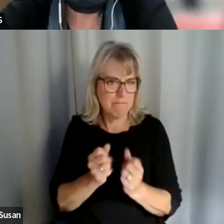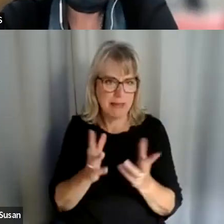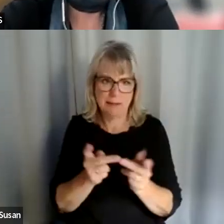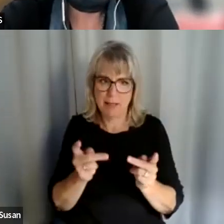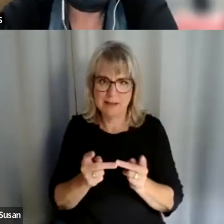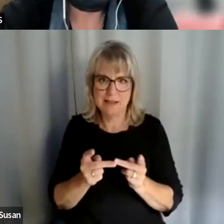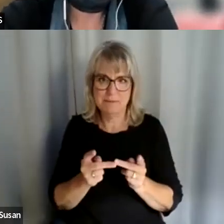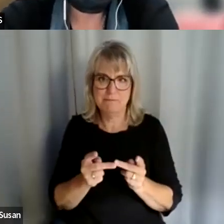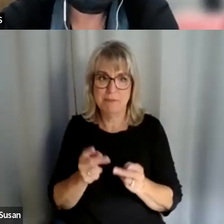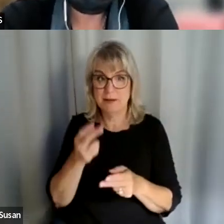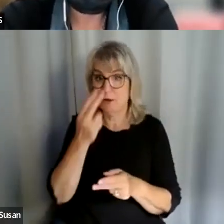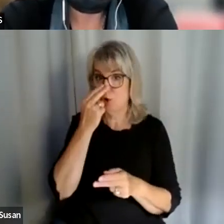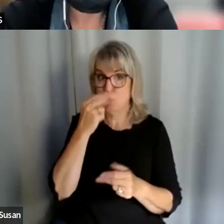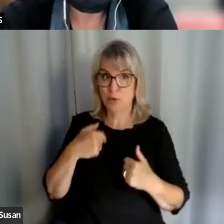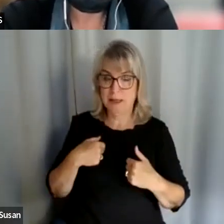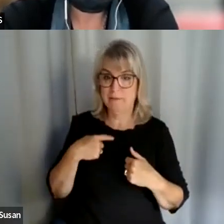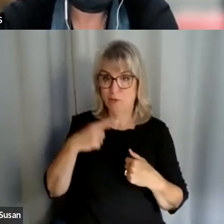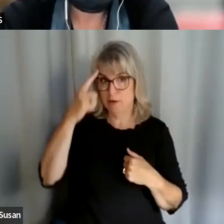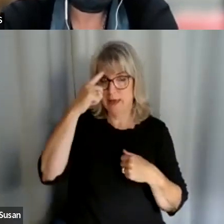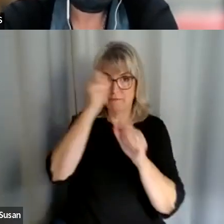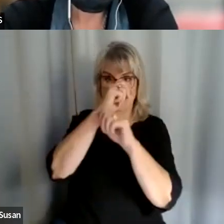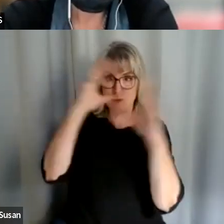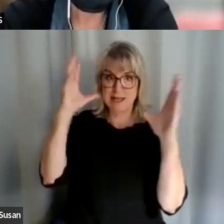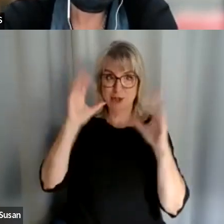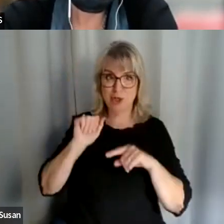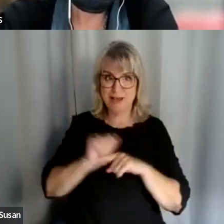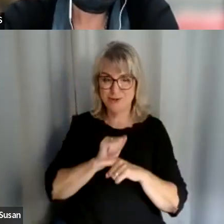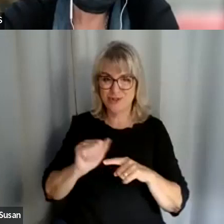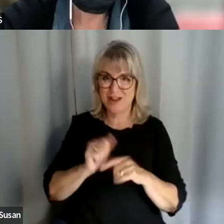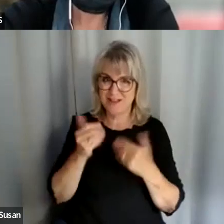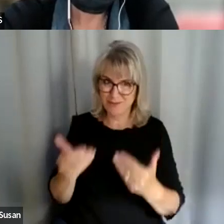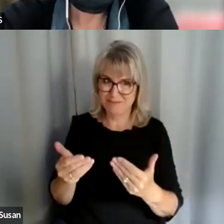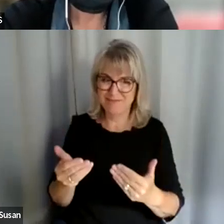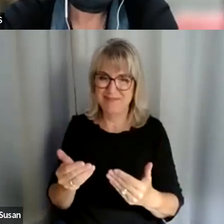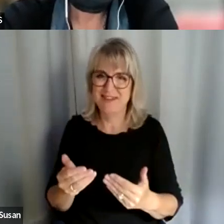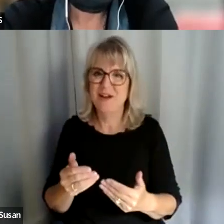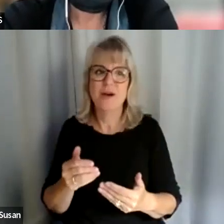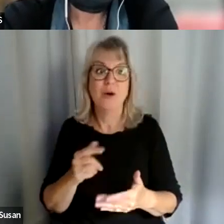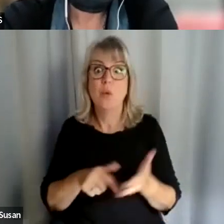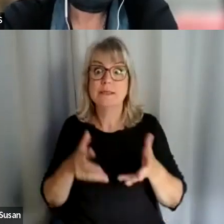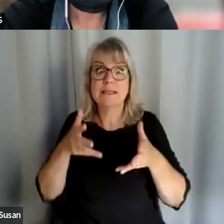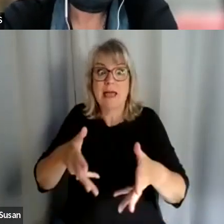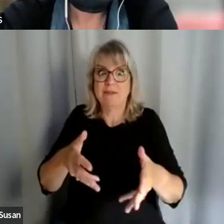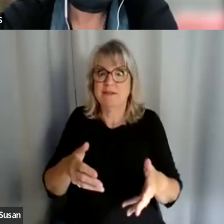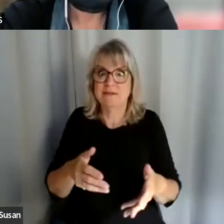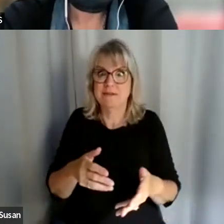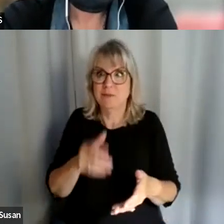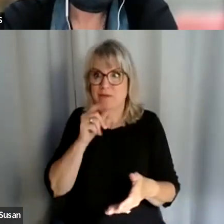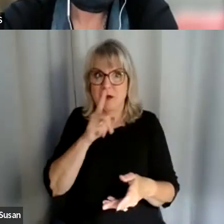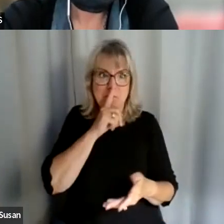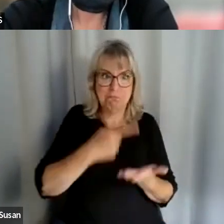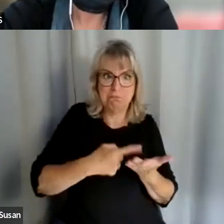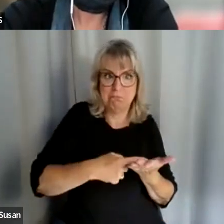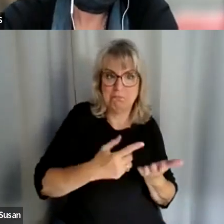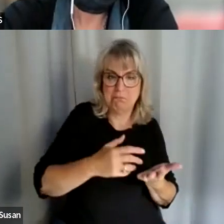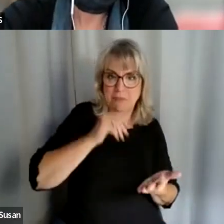visualization exercise. Haven't it's I spoken moment. Enough already? Is there anything left? Anything left we haven't covered yet? Well, you know,